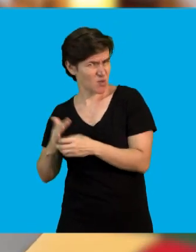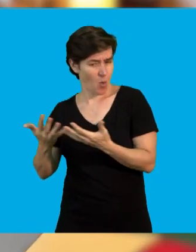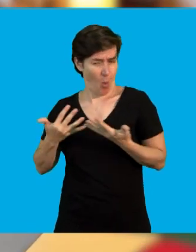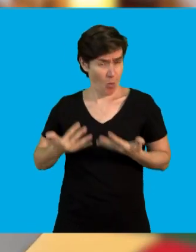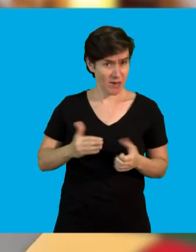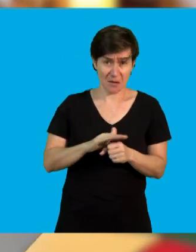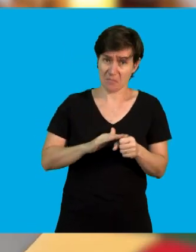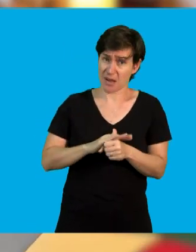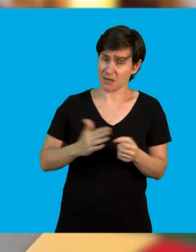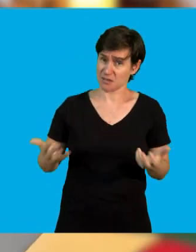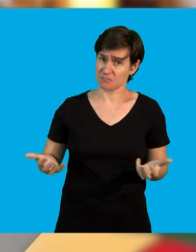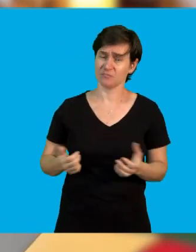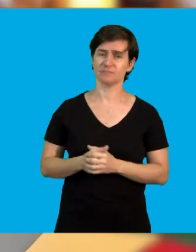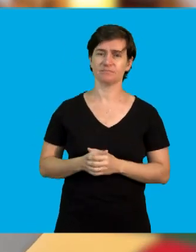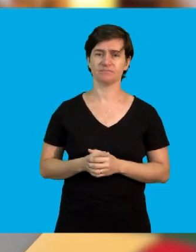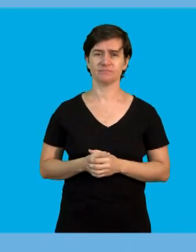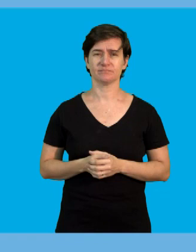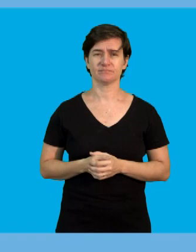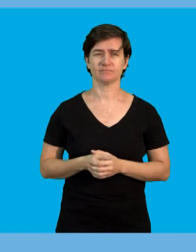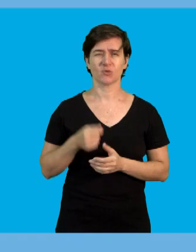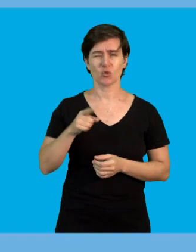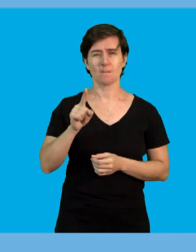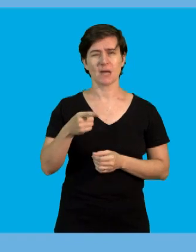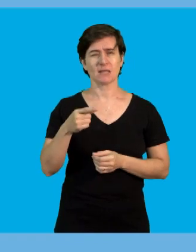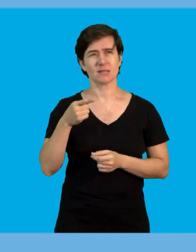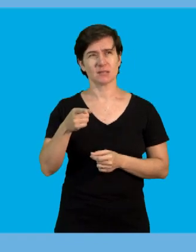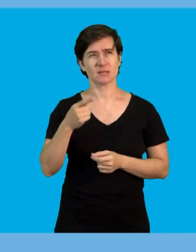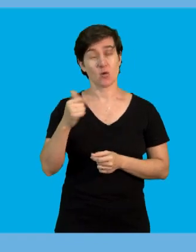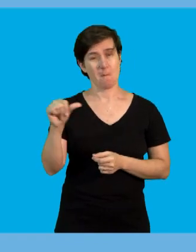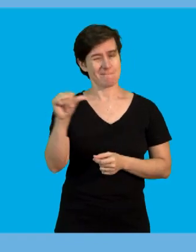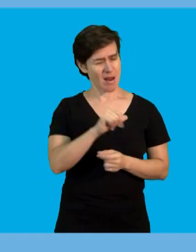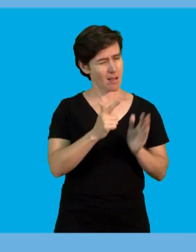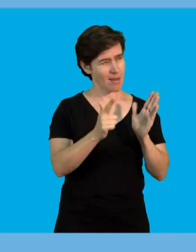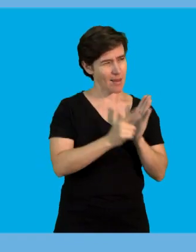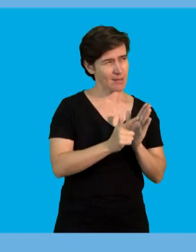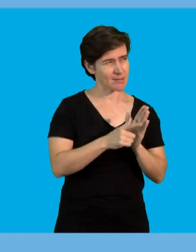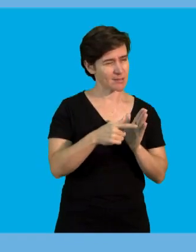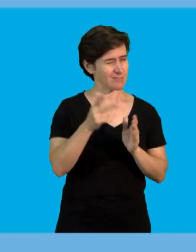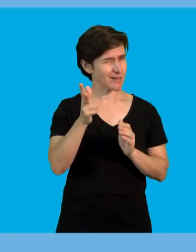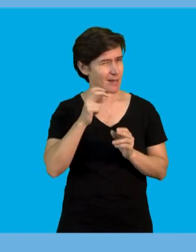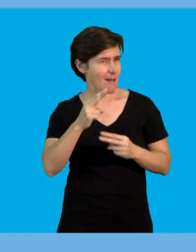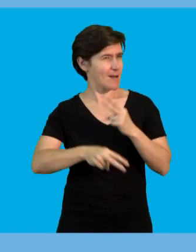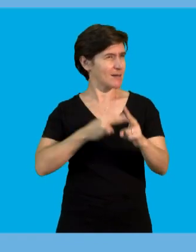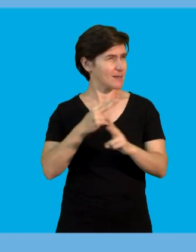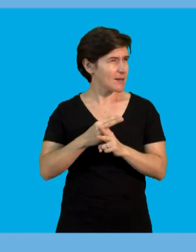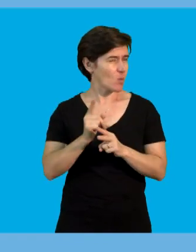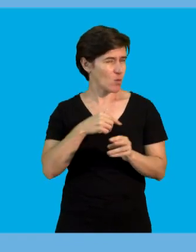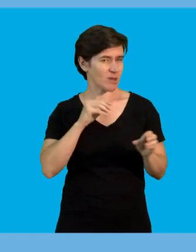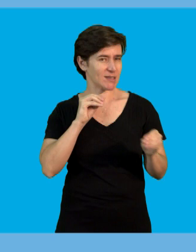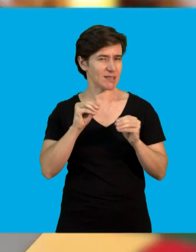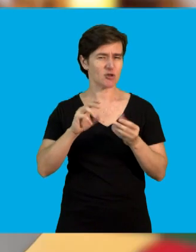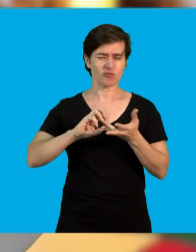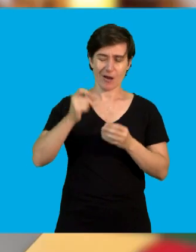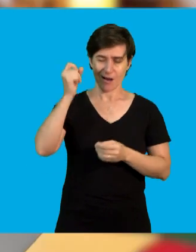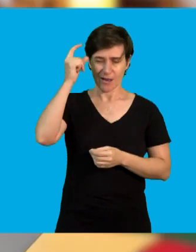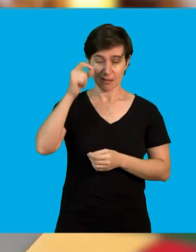are they? So now, for you to answer this question, you need to go back to this lesson and then go through what we went through and then try to